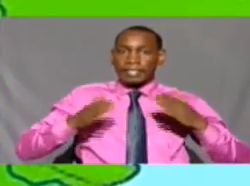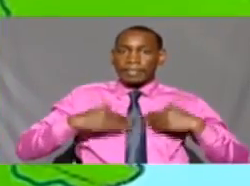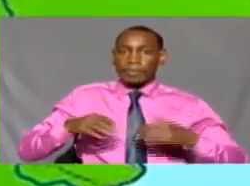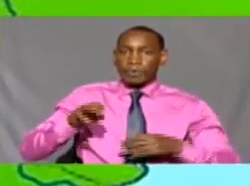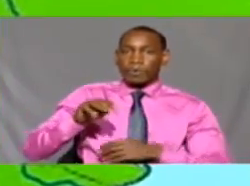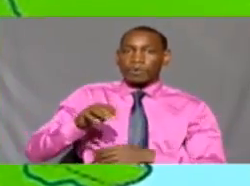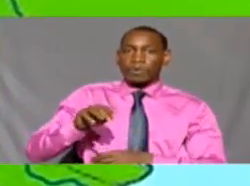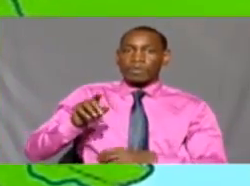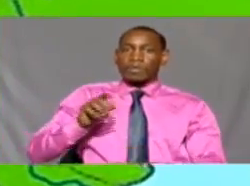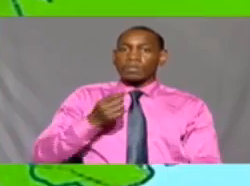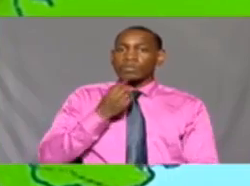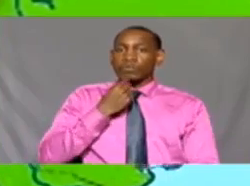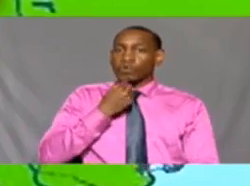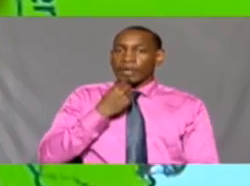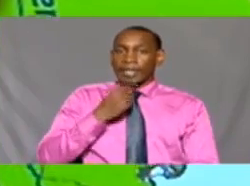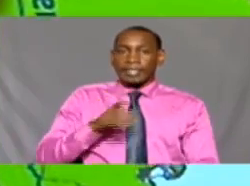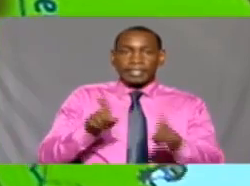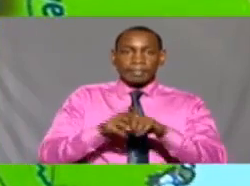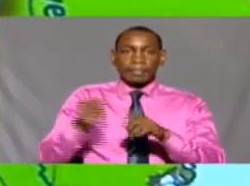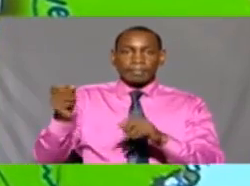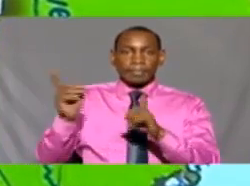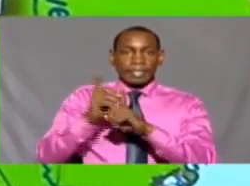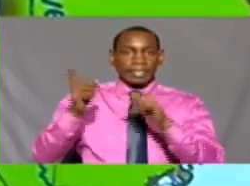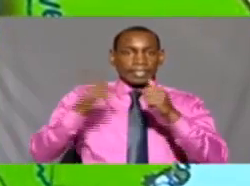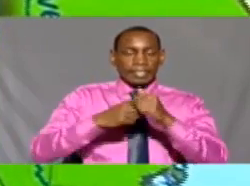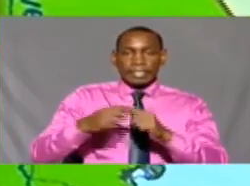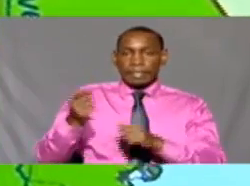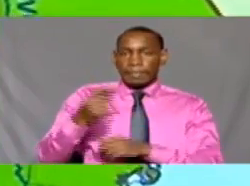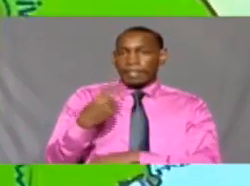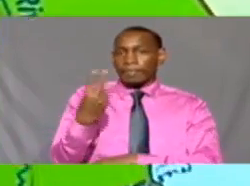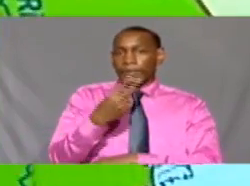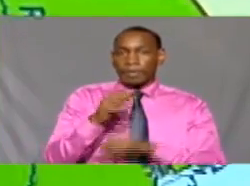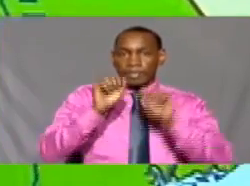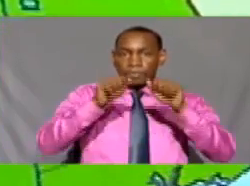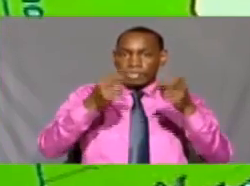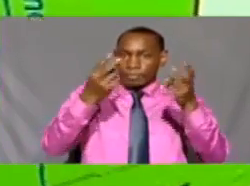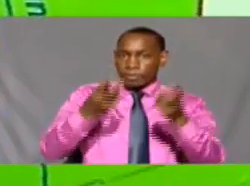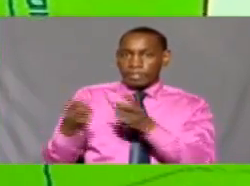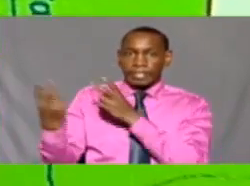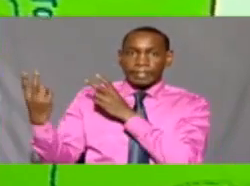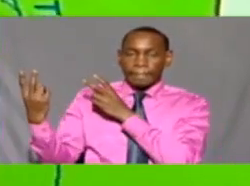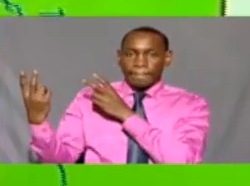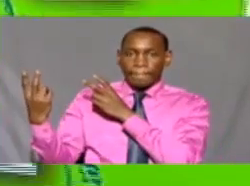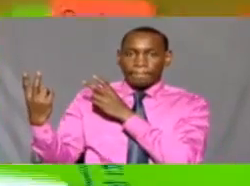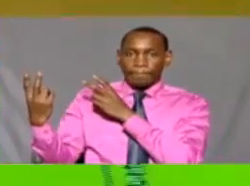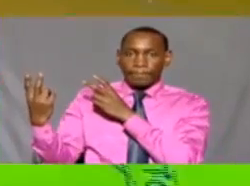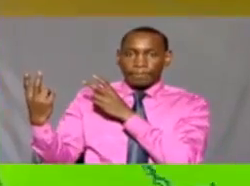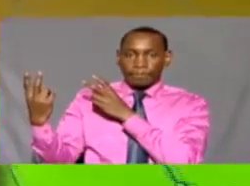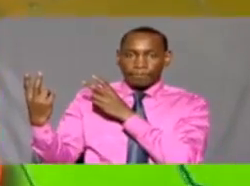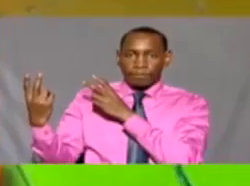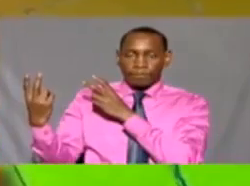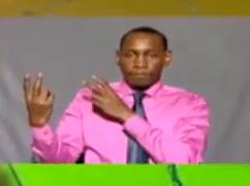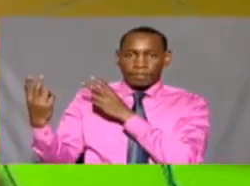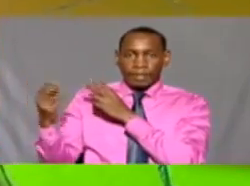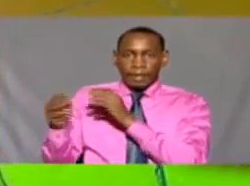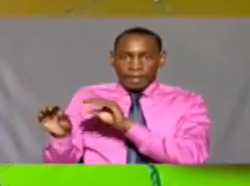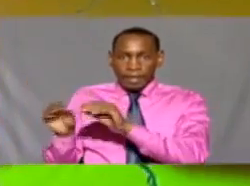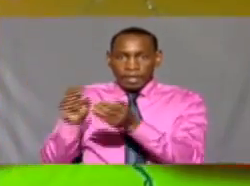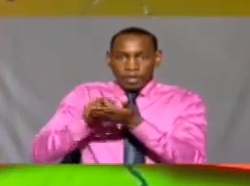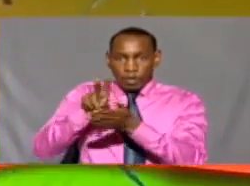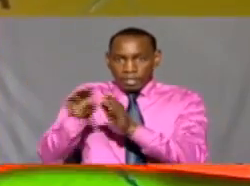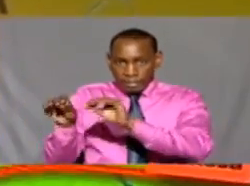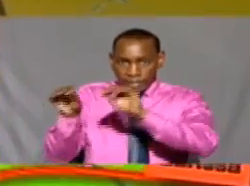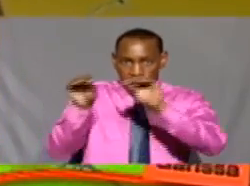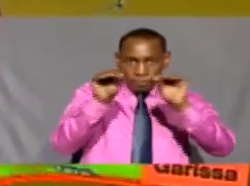Turkana. And then around the 6th of February, as you can see here, let me just move this a little bit. They started to move